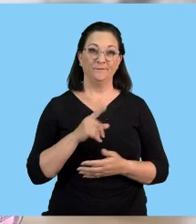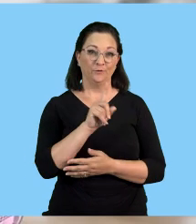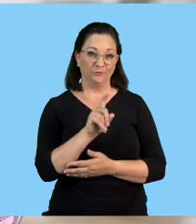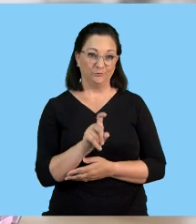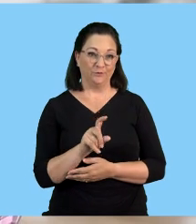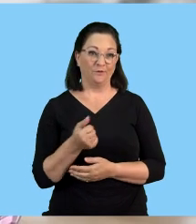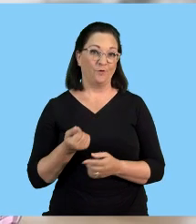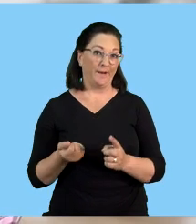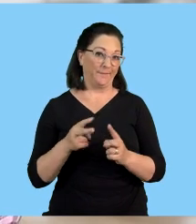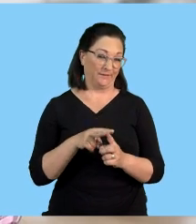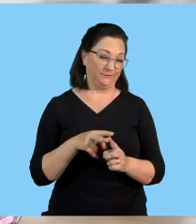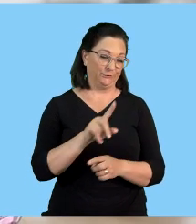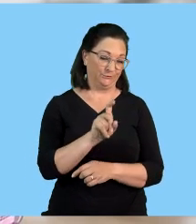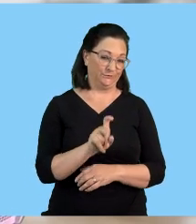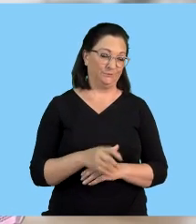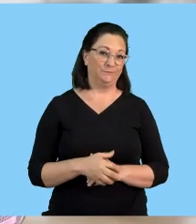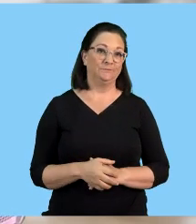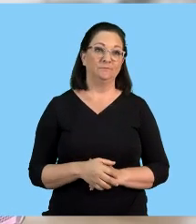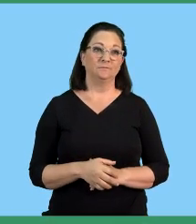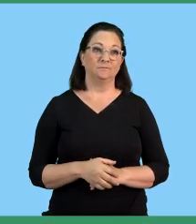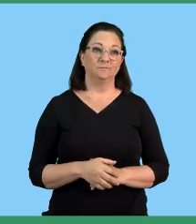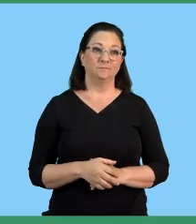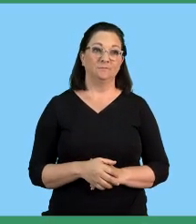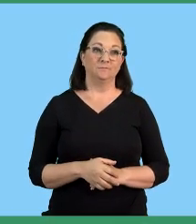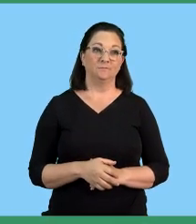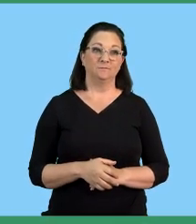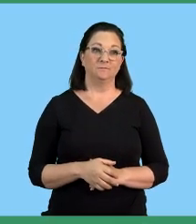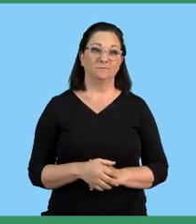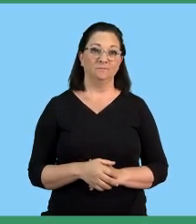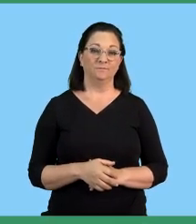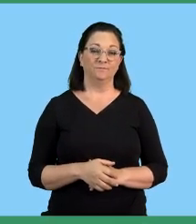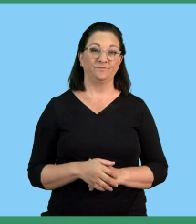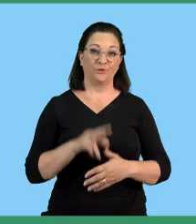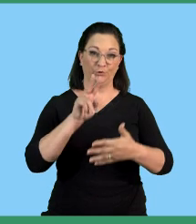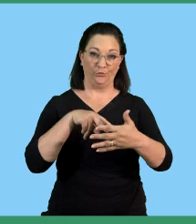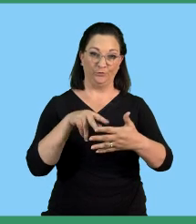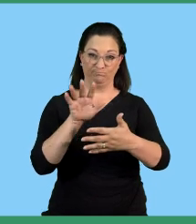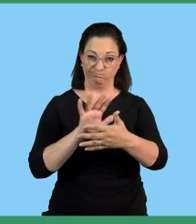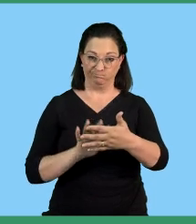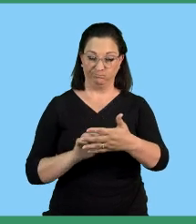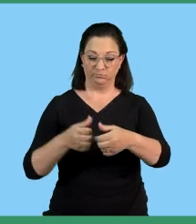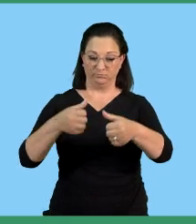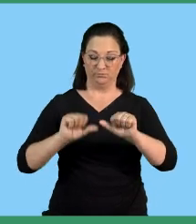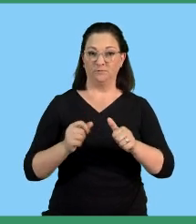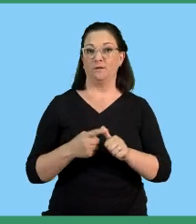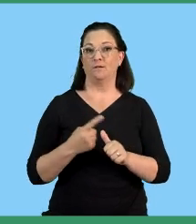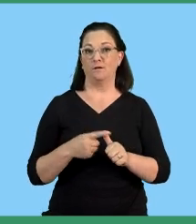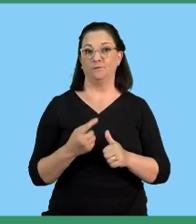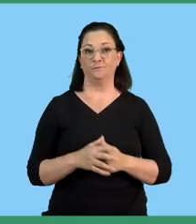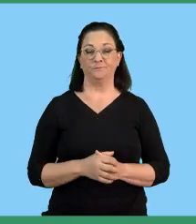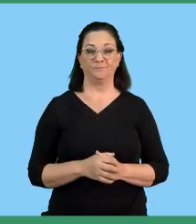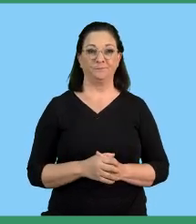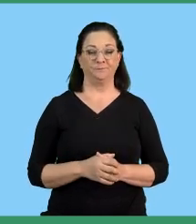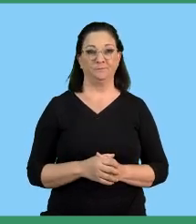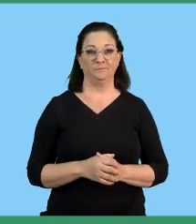our questions rather, application questions. The first question says, read the scenario below and answer the questions